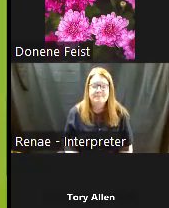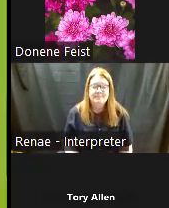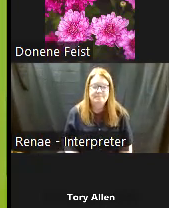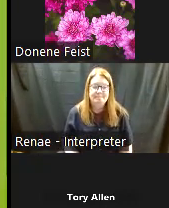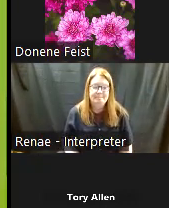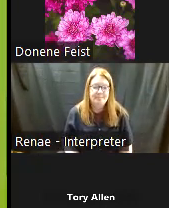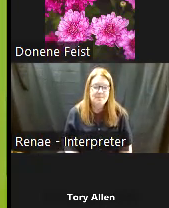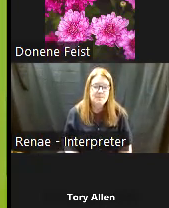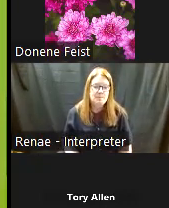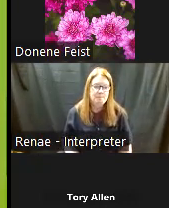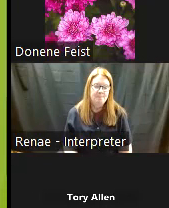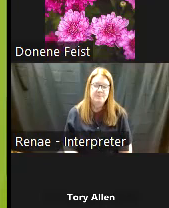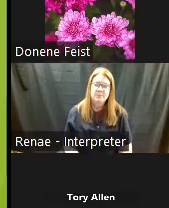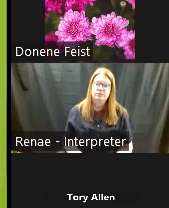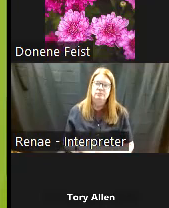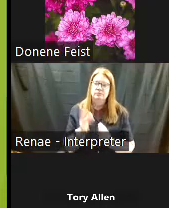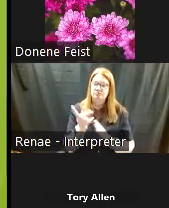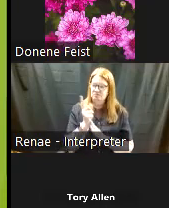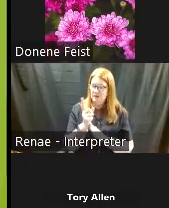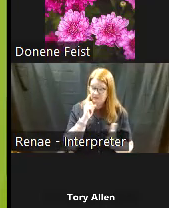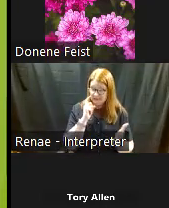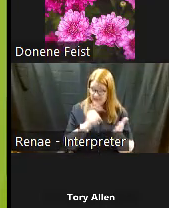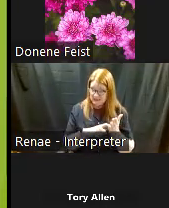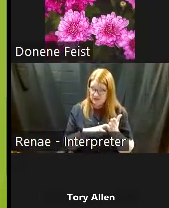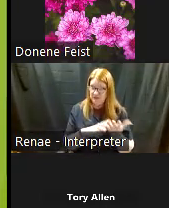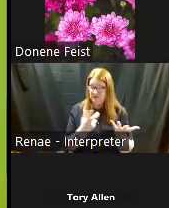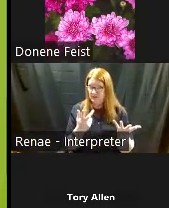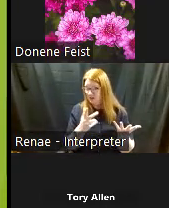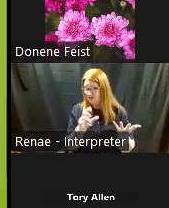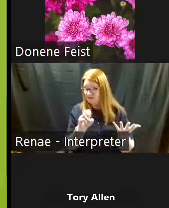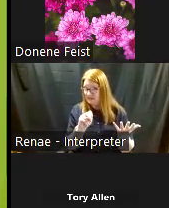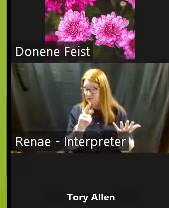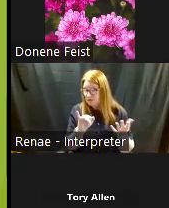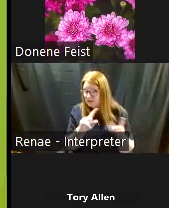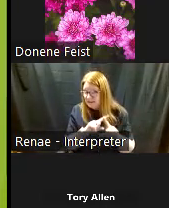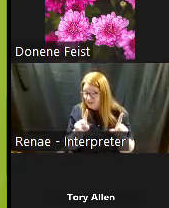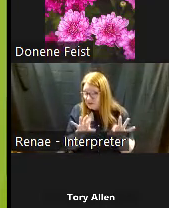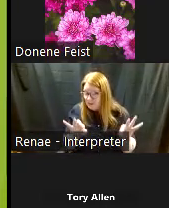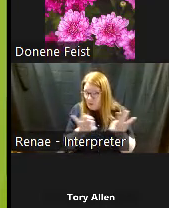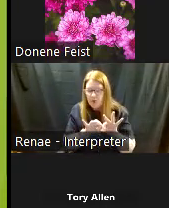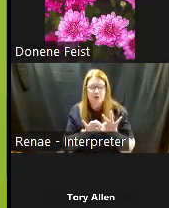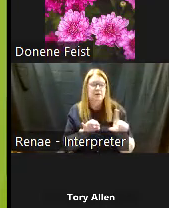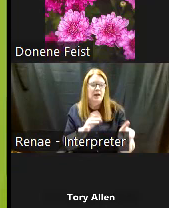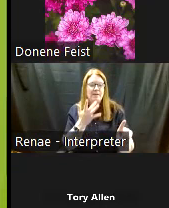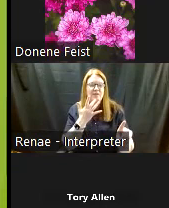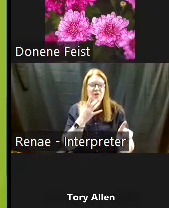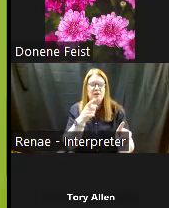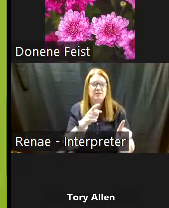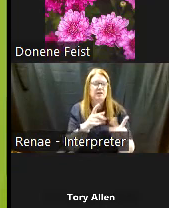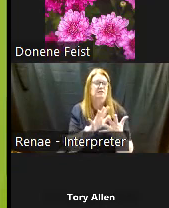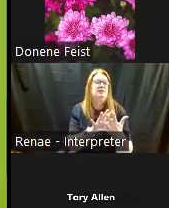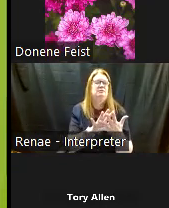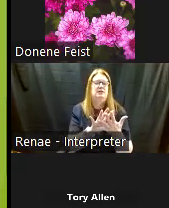So early detection of any type of sensory difference is critical. I like this slide with kind of the blurred